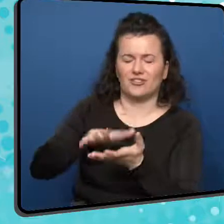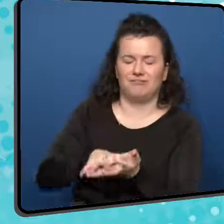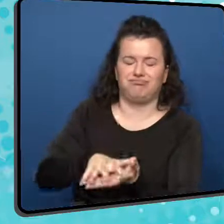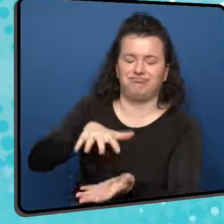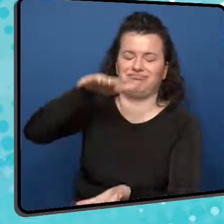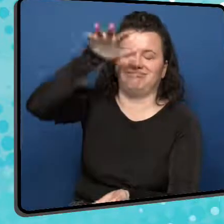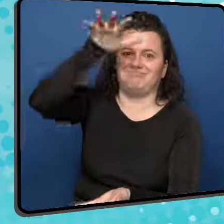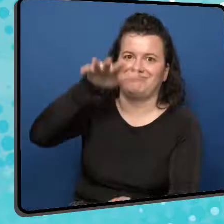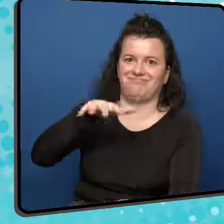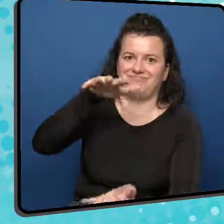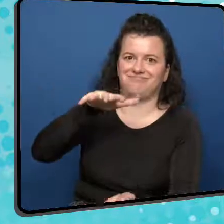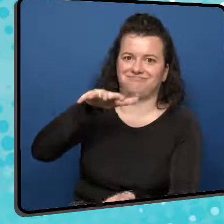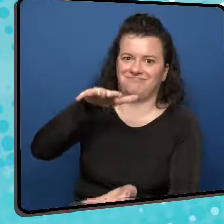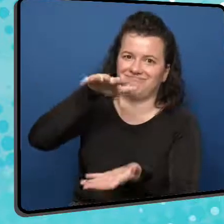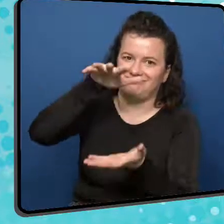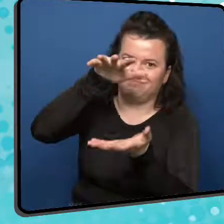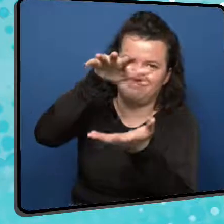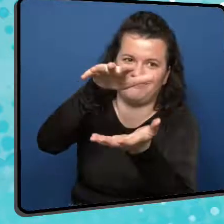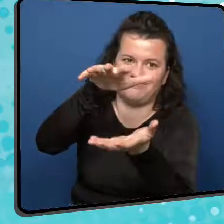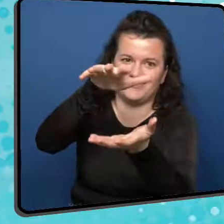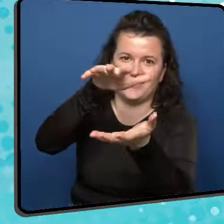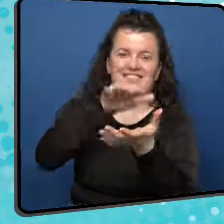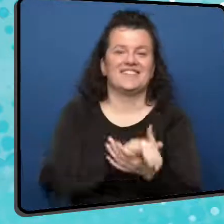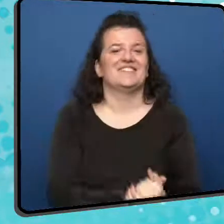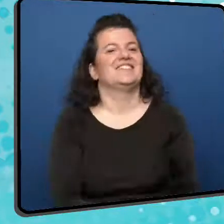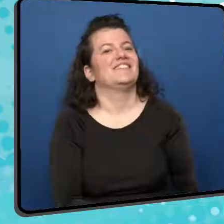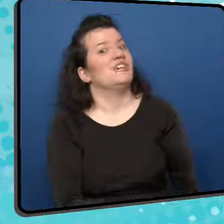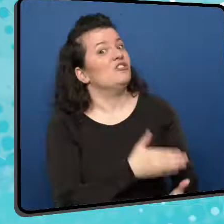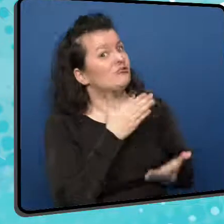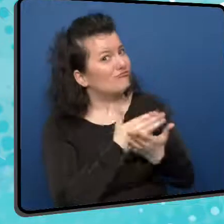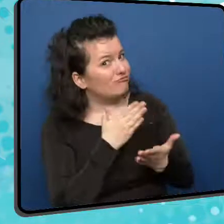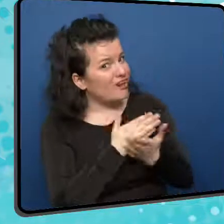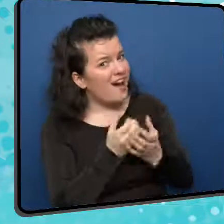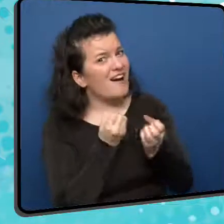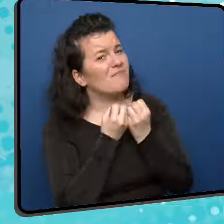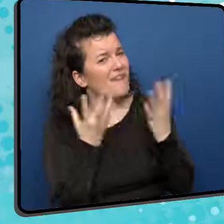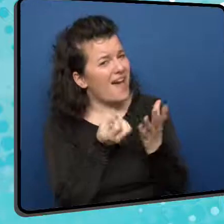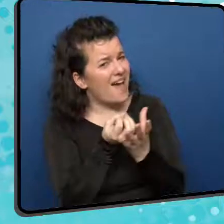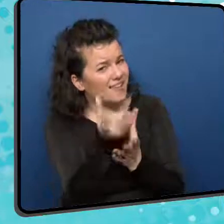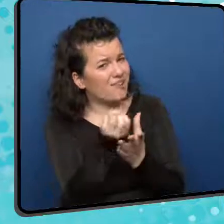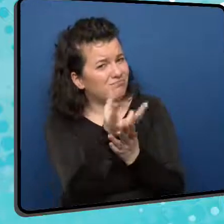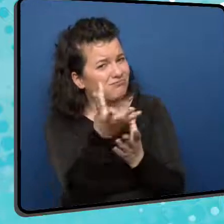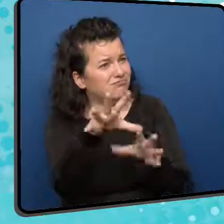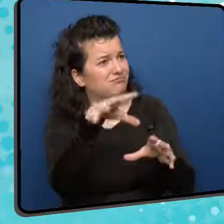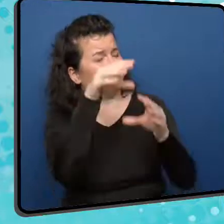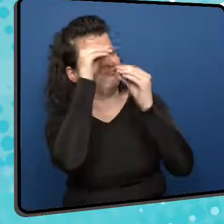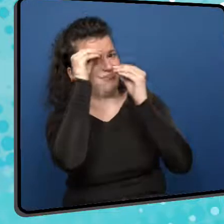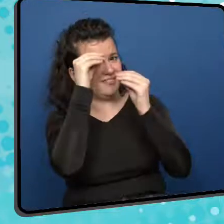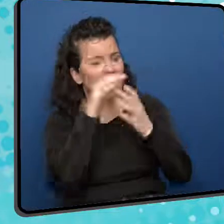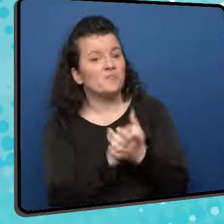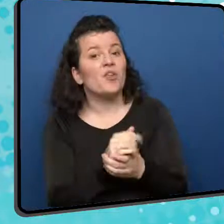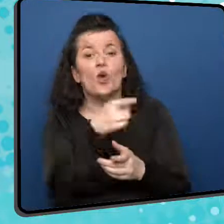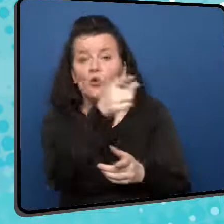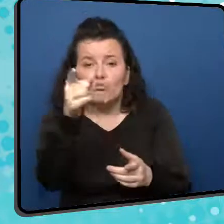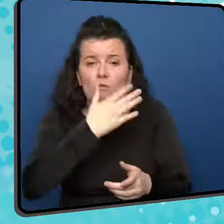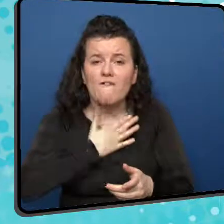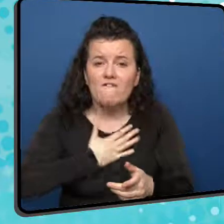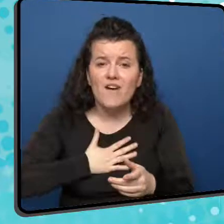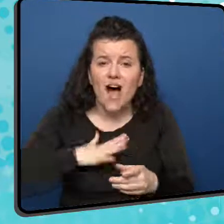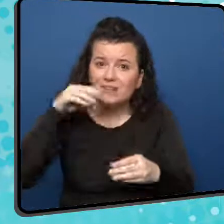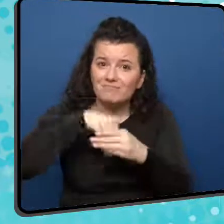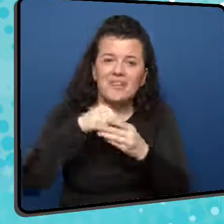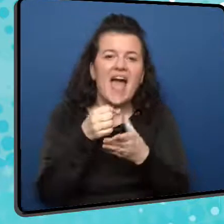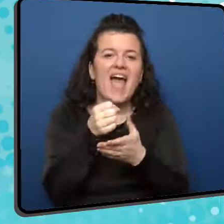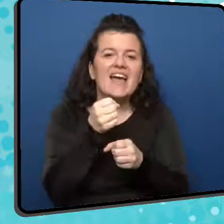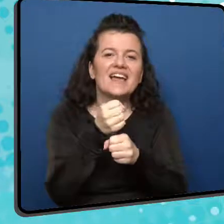of information. Yeah, and obviously, quick reminder, if you want to join us in the cafe, you